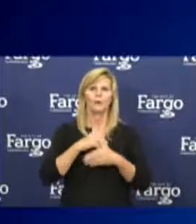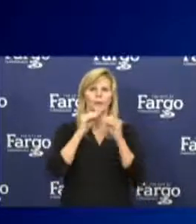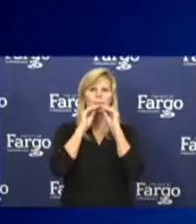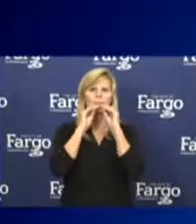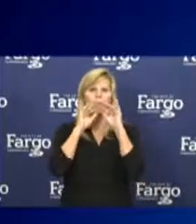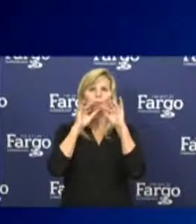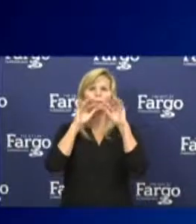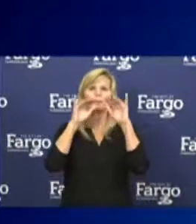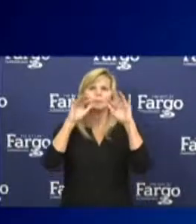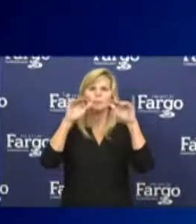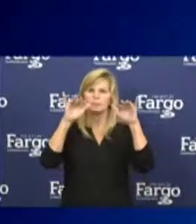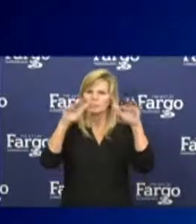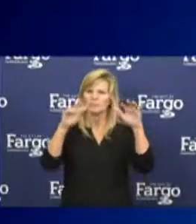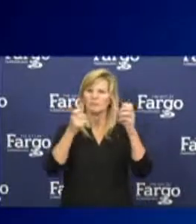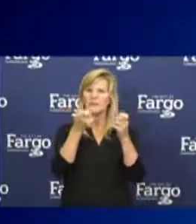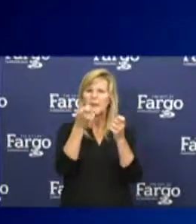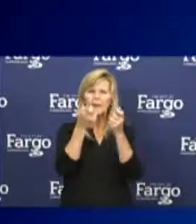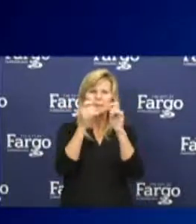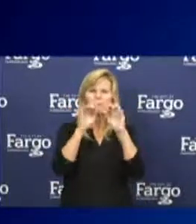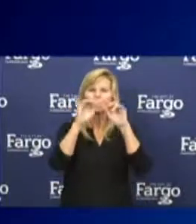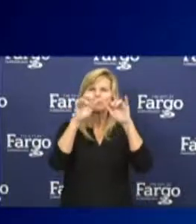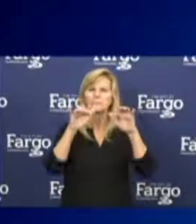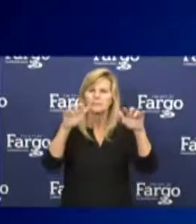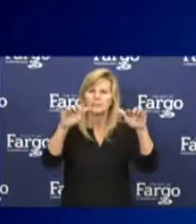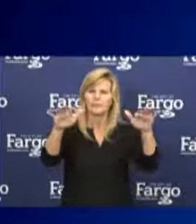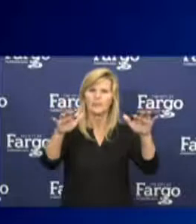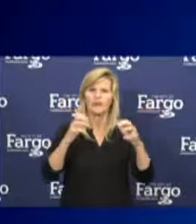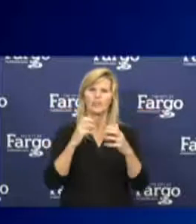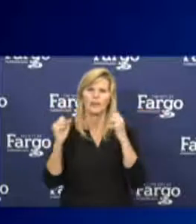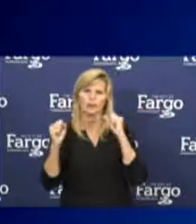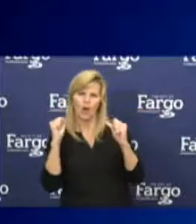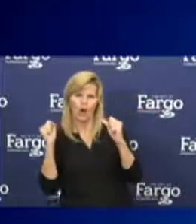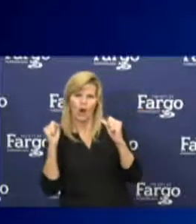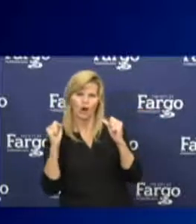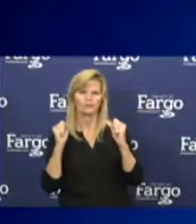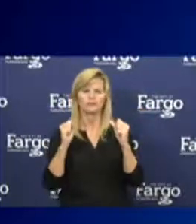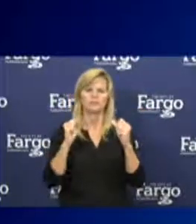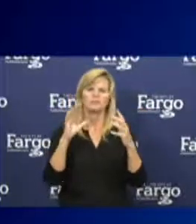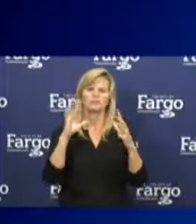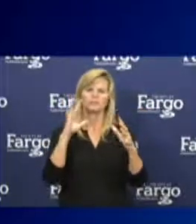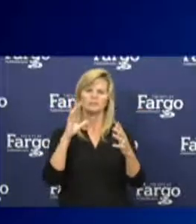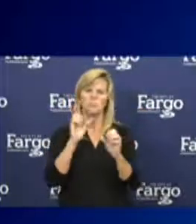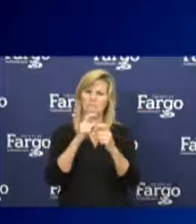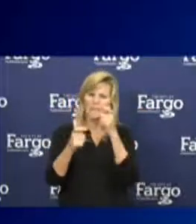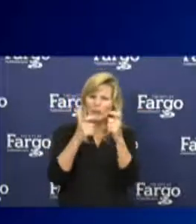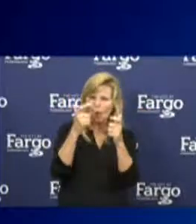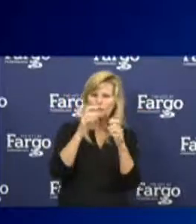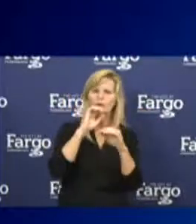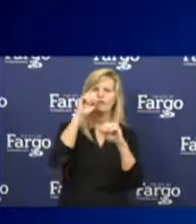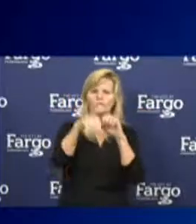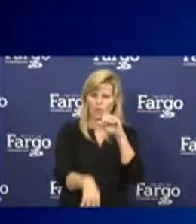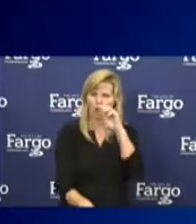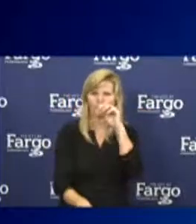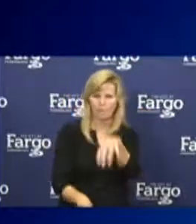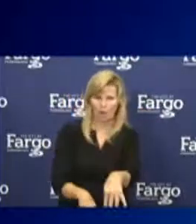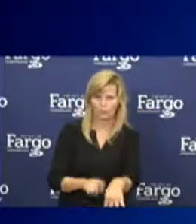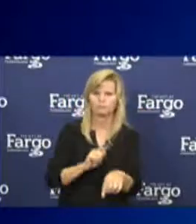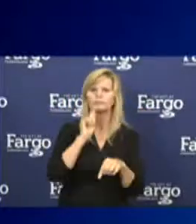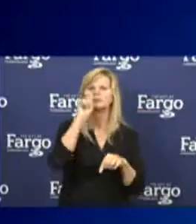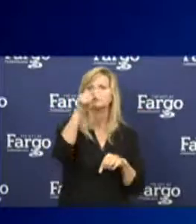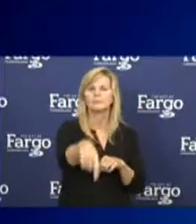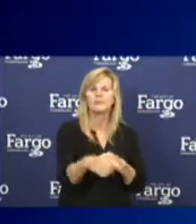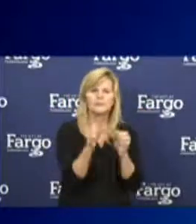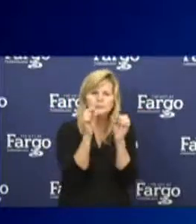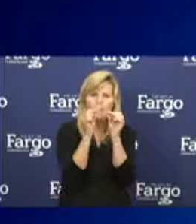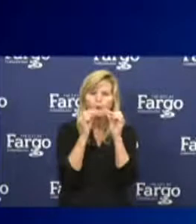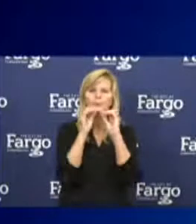of sizes of respiratory droplets. The large and medium ones tend to fall, usually in 4, 5, 6 feet. Tinier